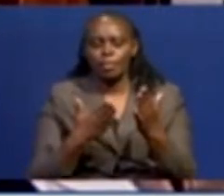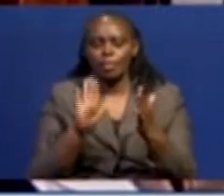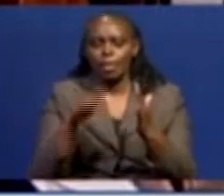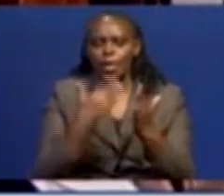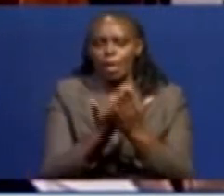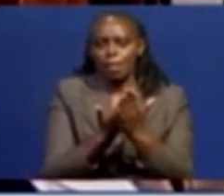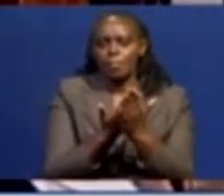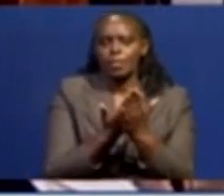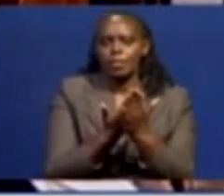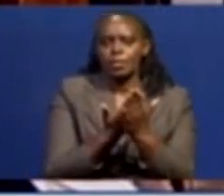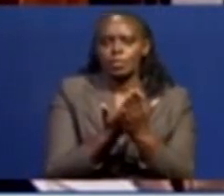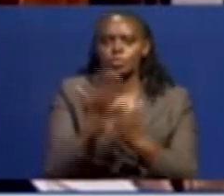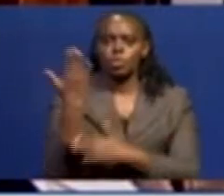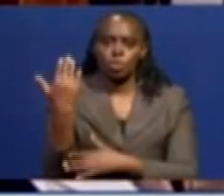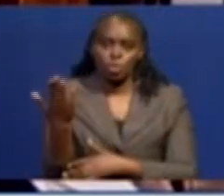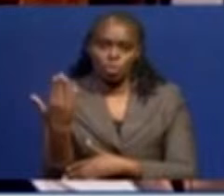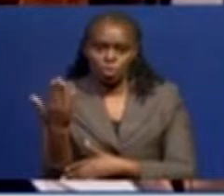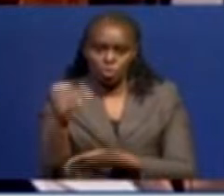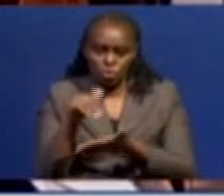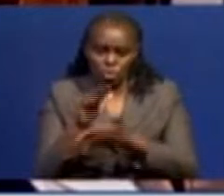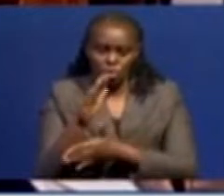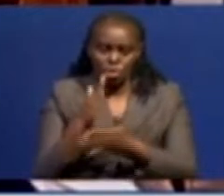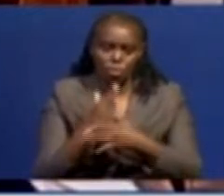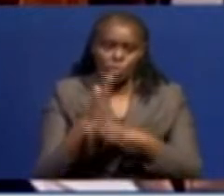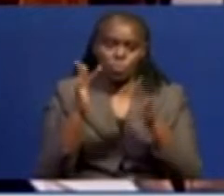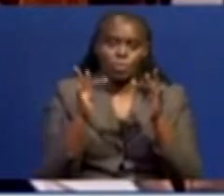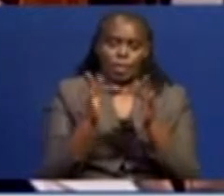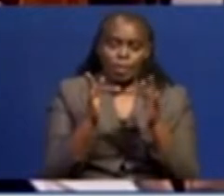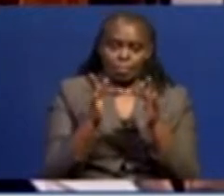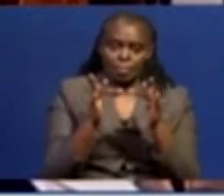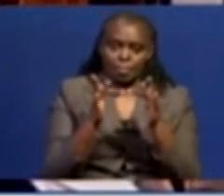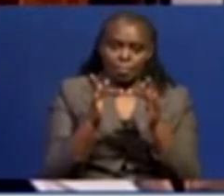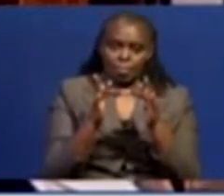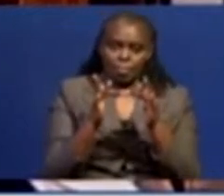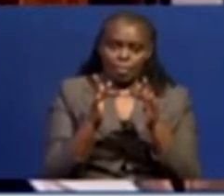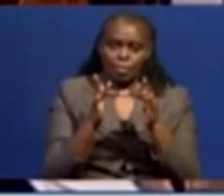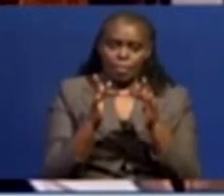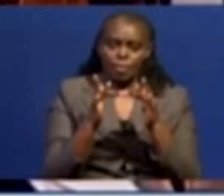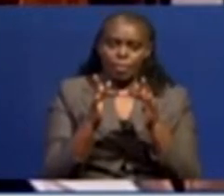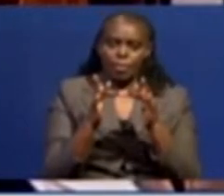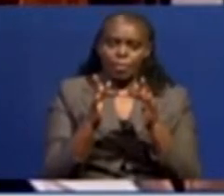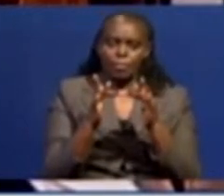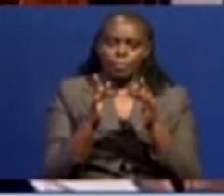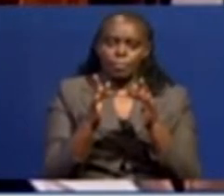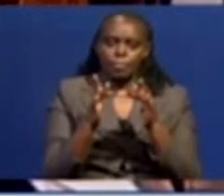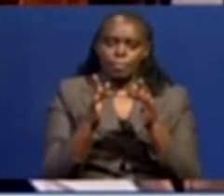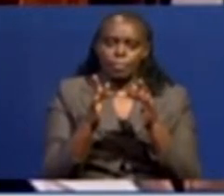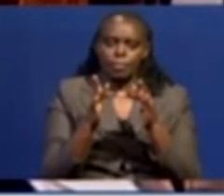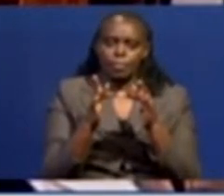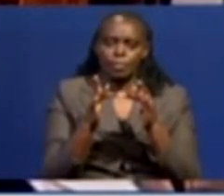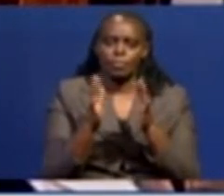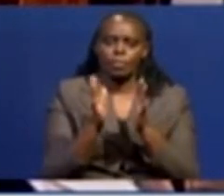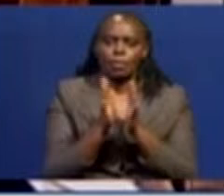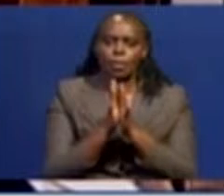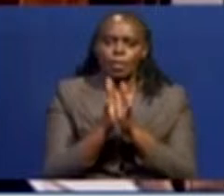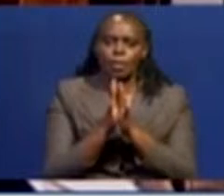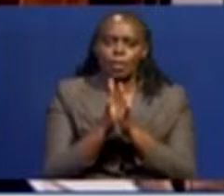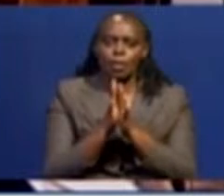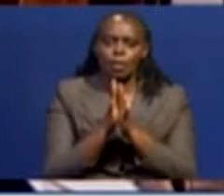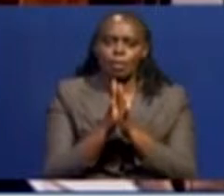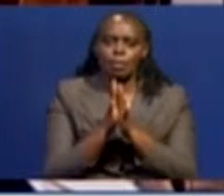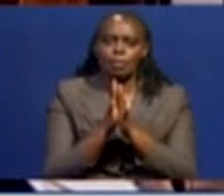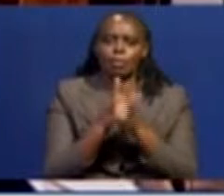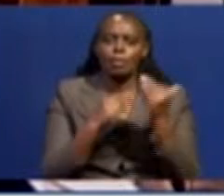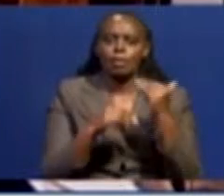there, and all applications and documents should be sent through email. Yes. Or by post or courier. Yes.